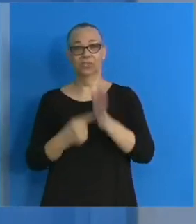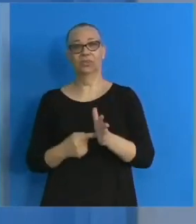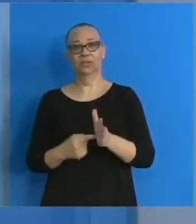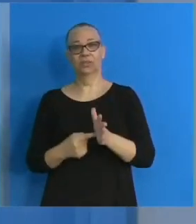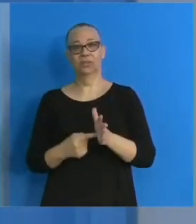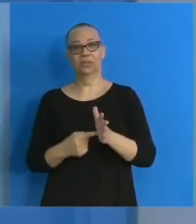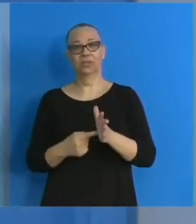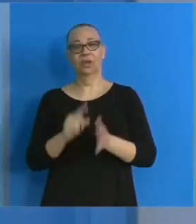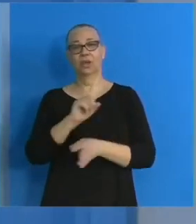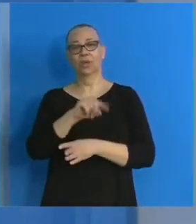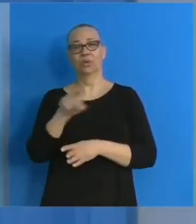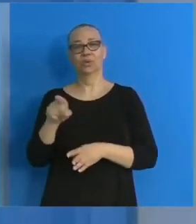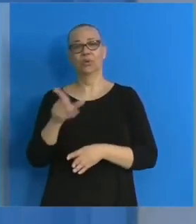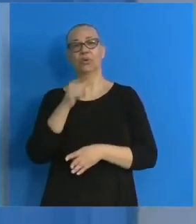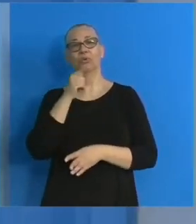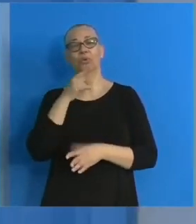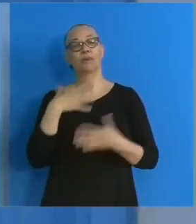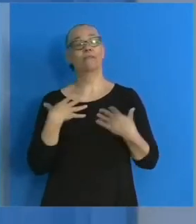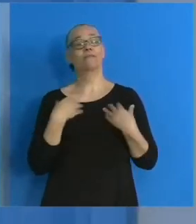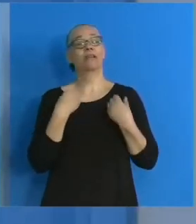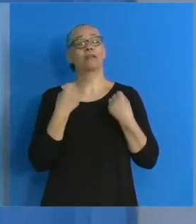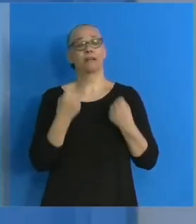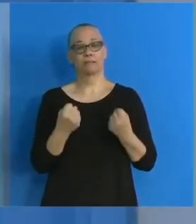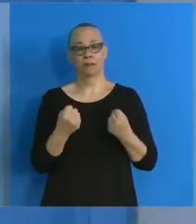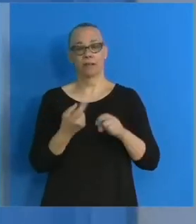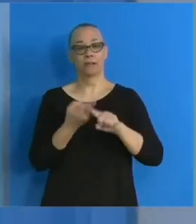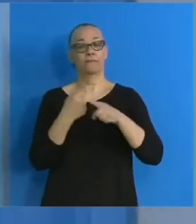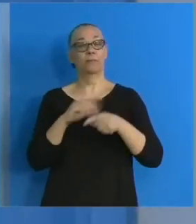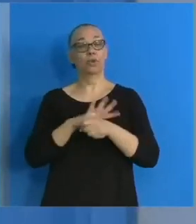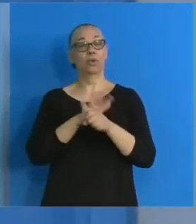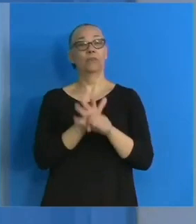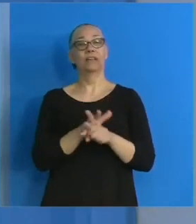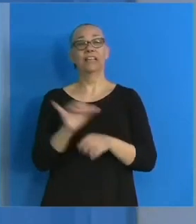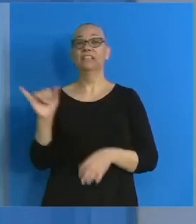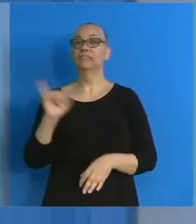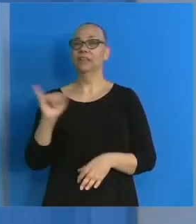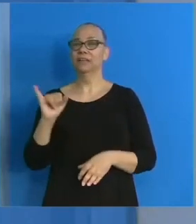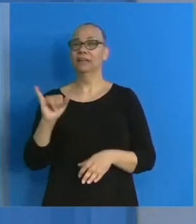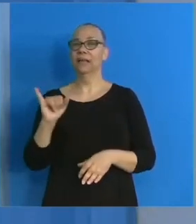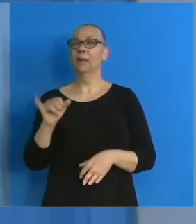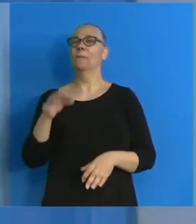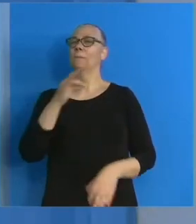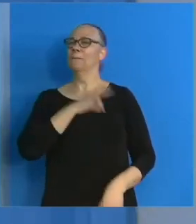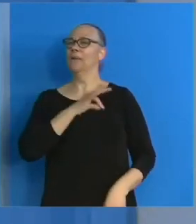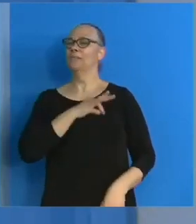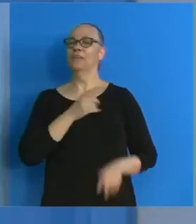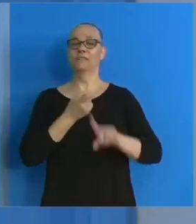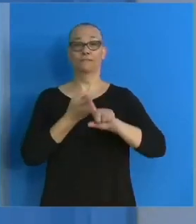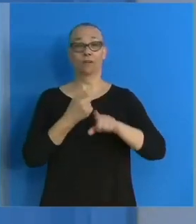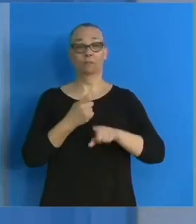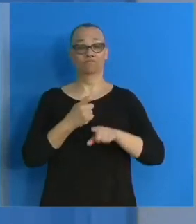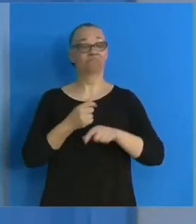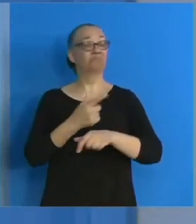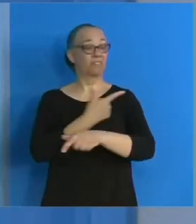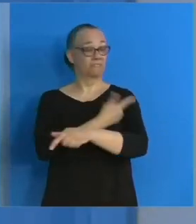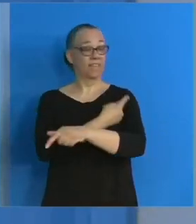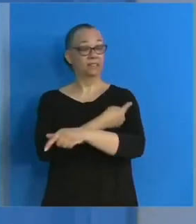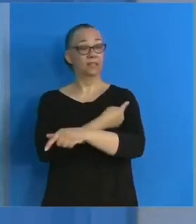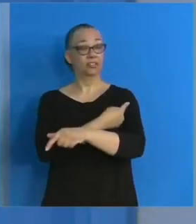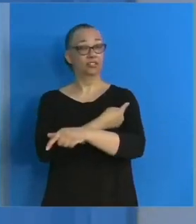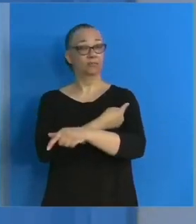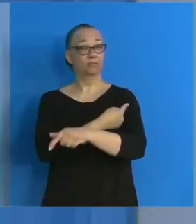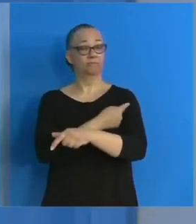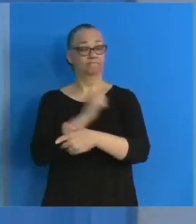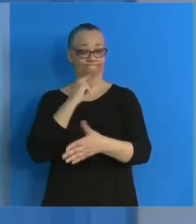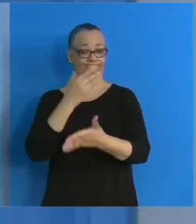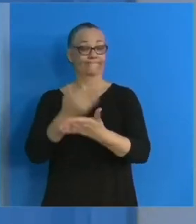that even those who have recovered from COVID-19 infection still stand to benefit from getting vaccinated. The